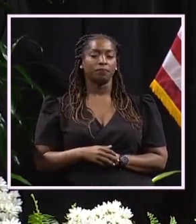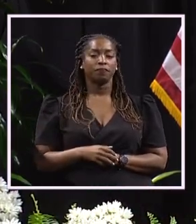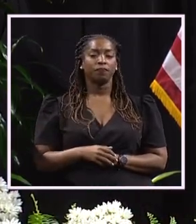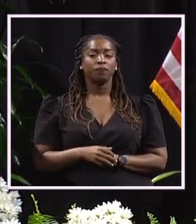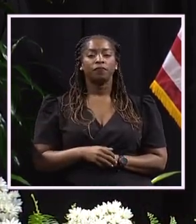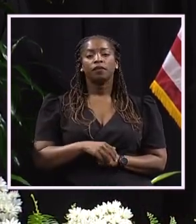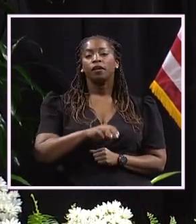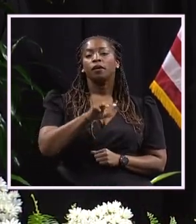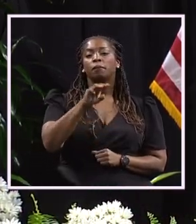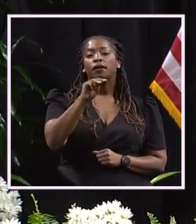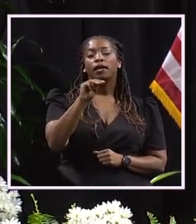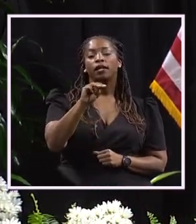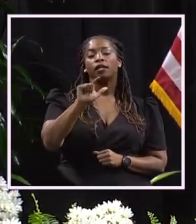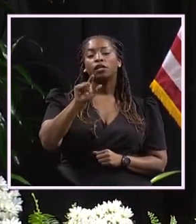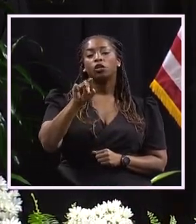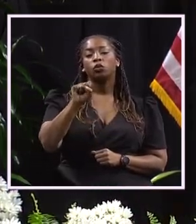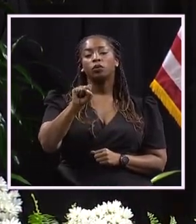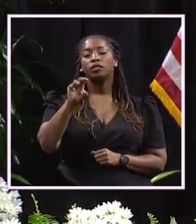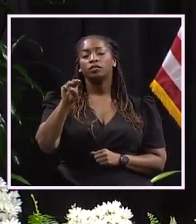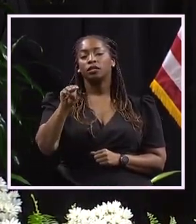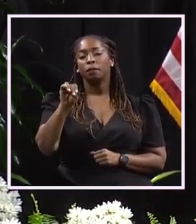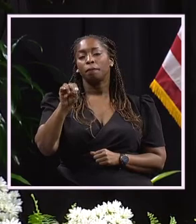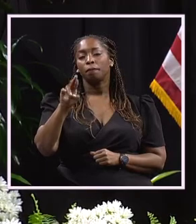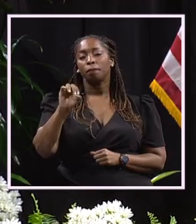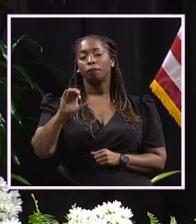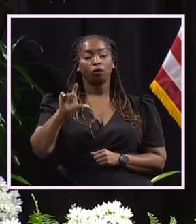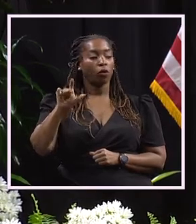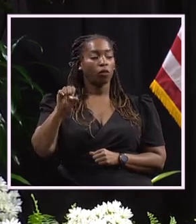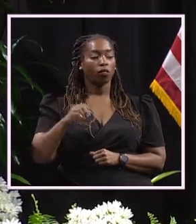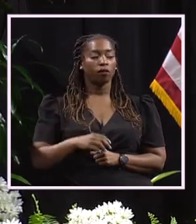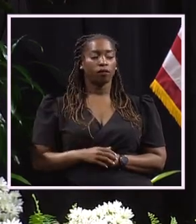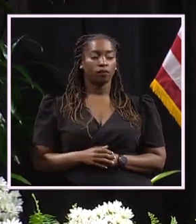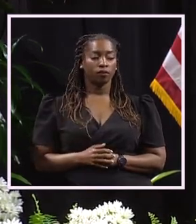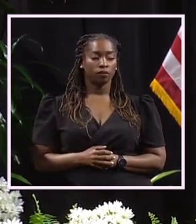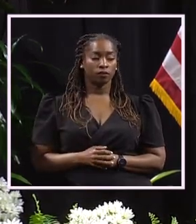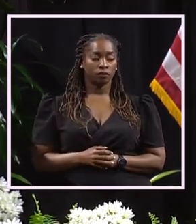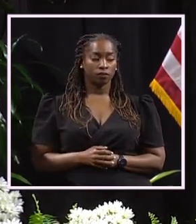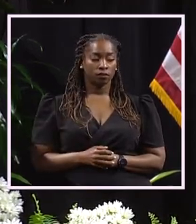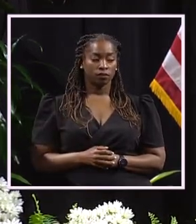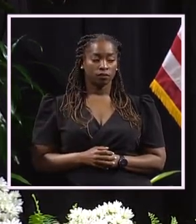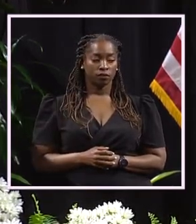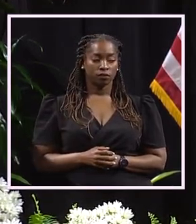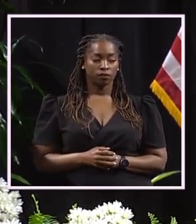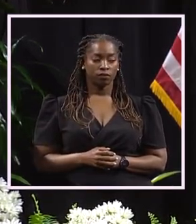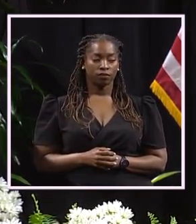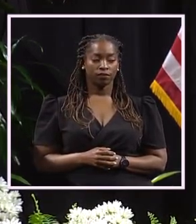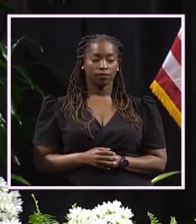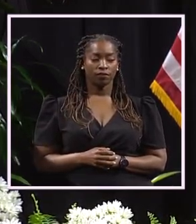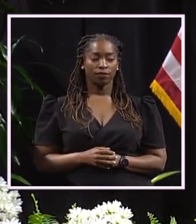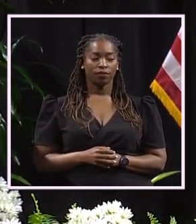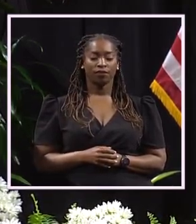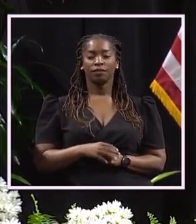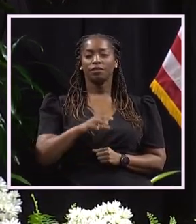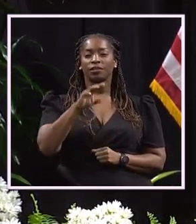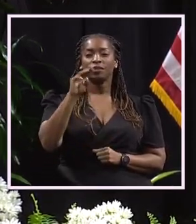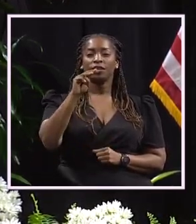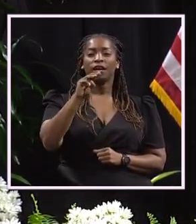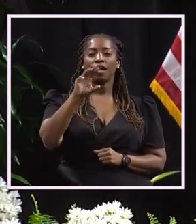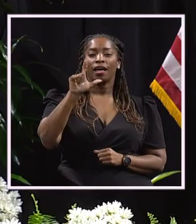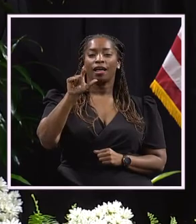Michaela Louise Miracle. Queen Ulabo,